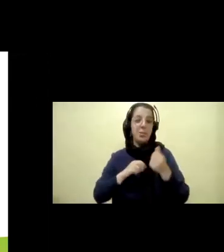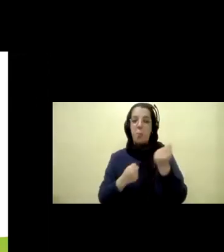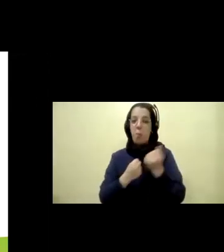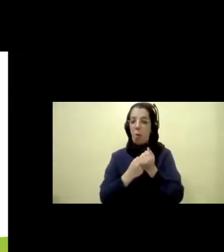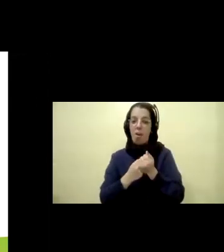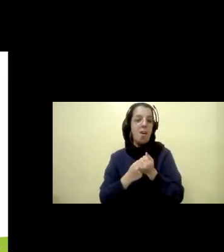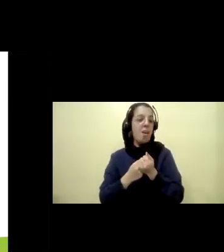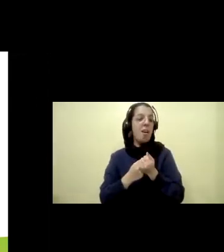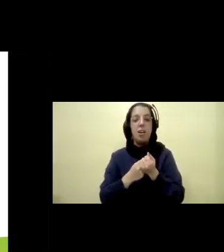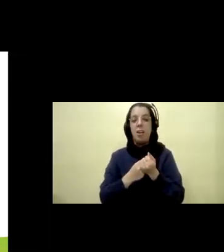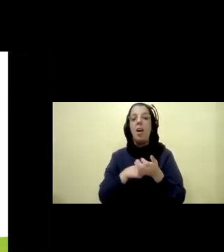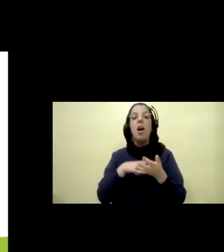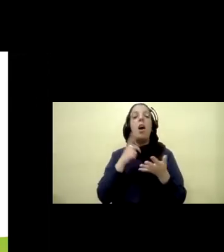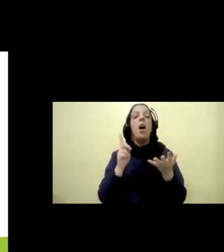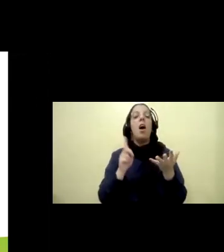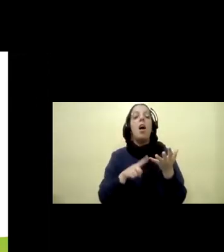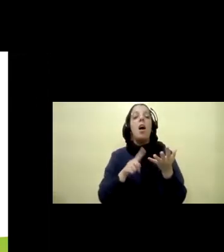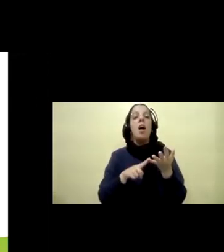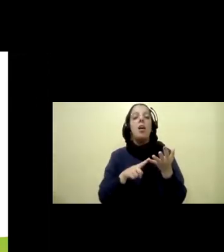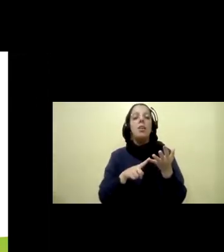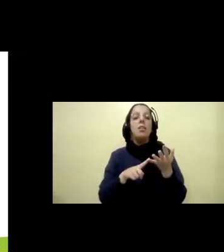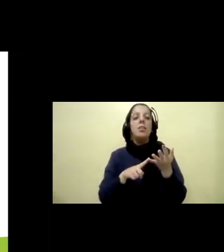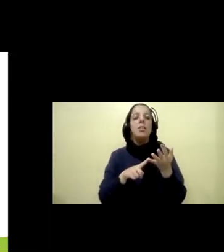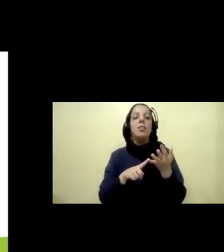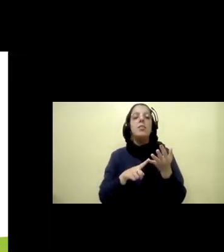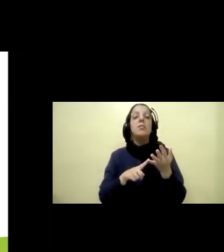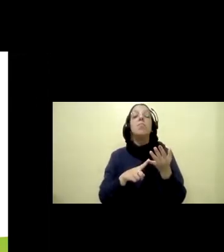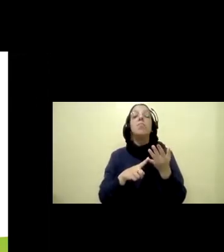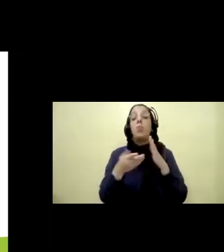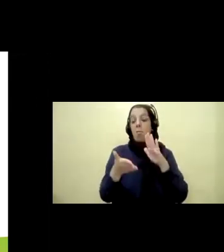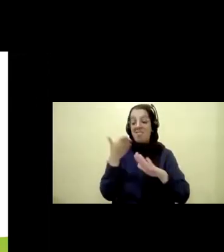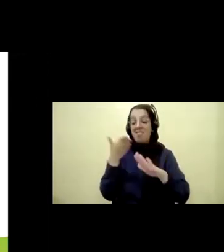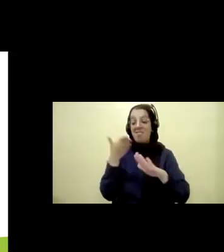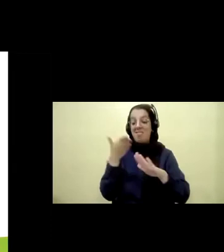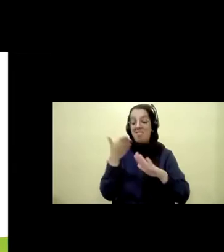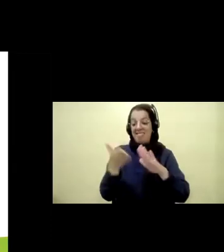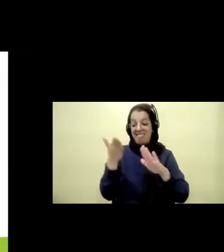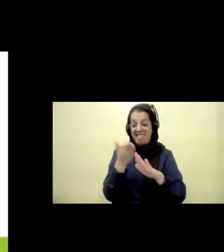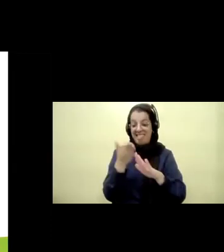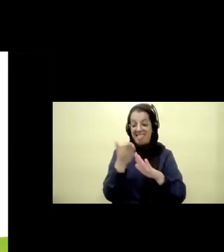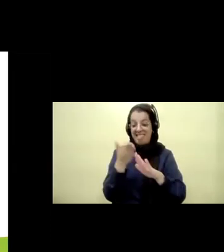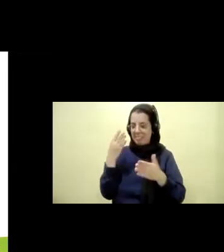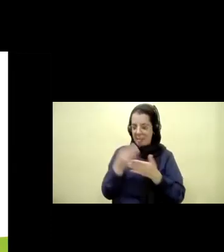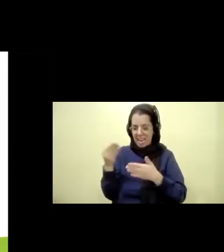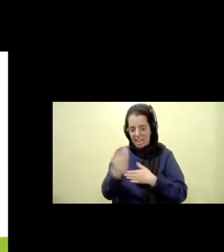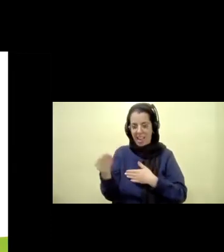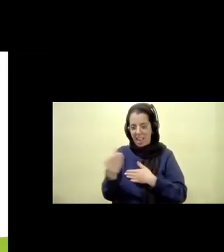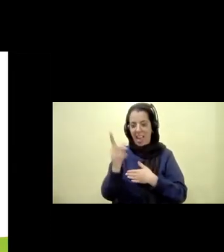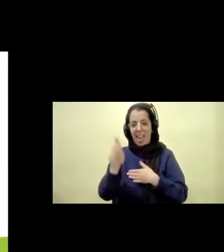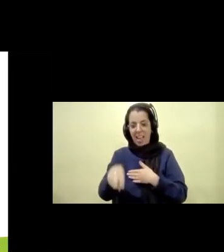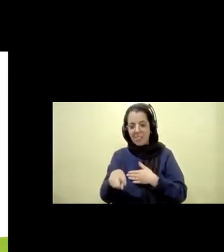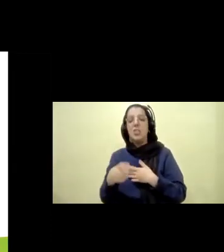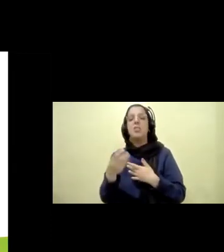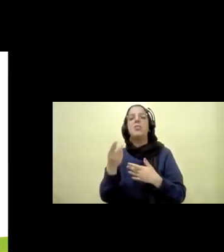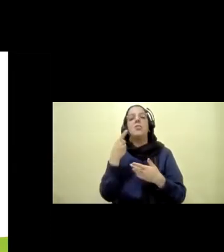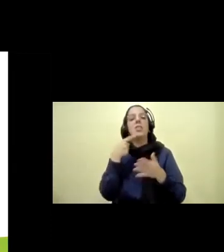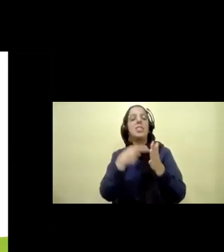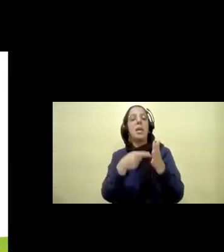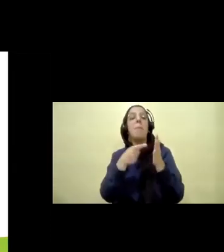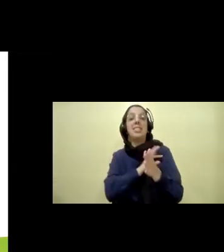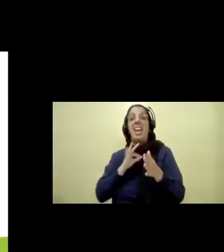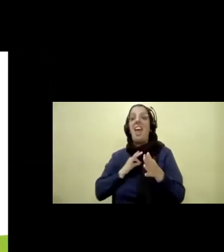Also, this program can't cover operational costs. So, permanent staff salaries, things like